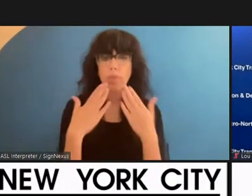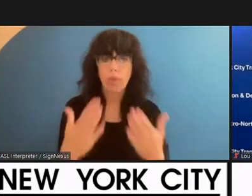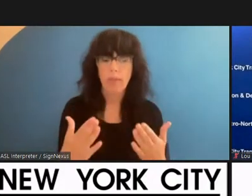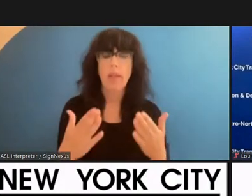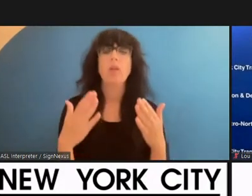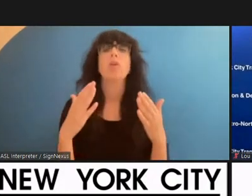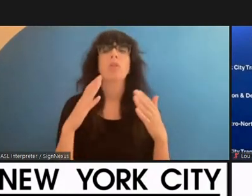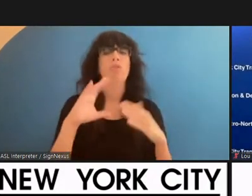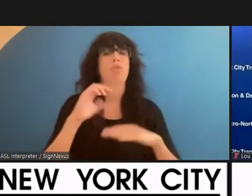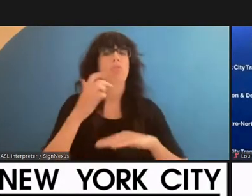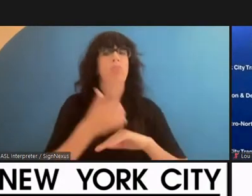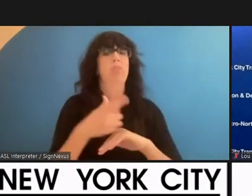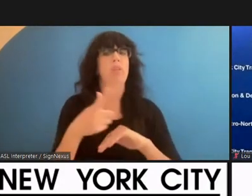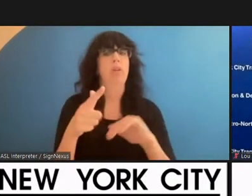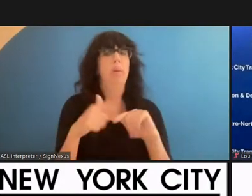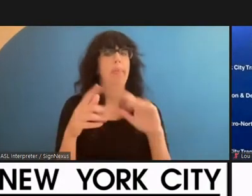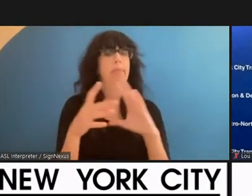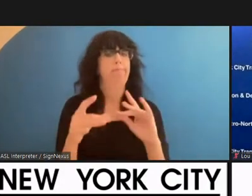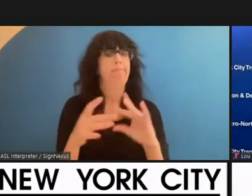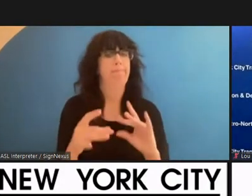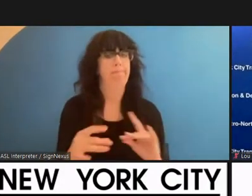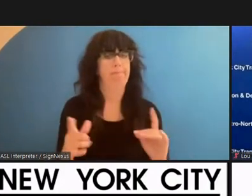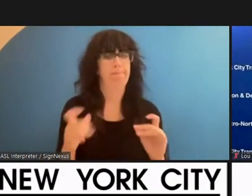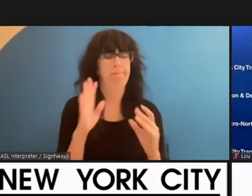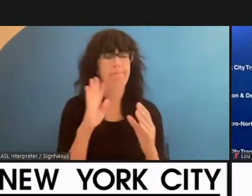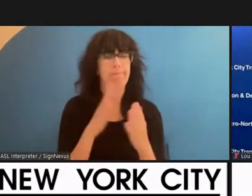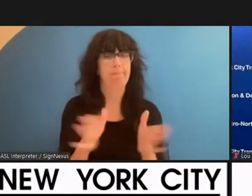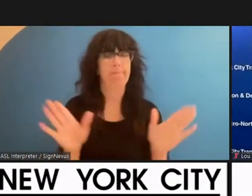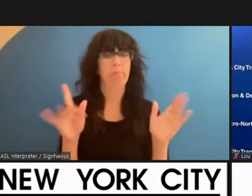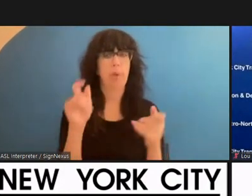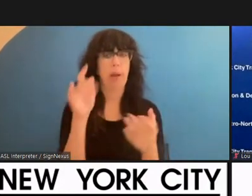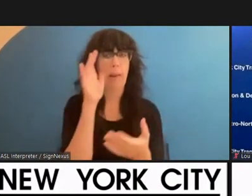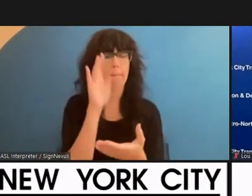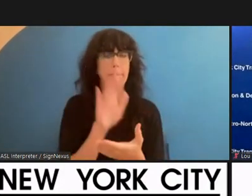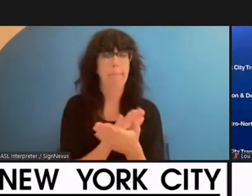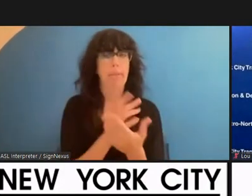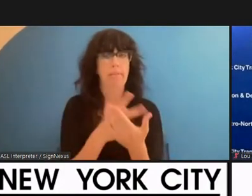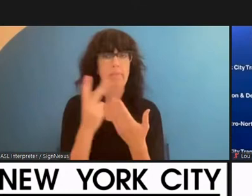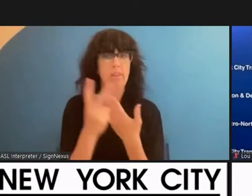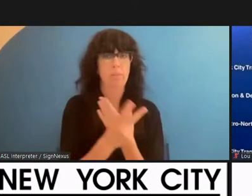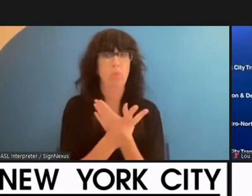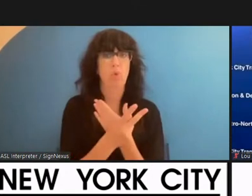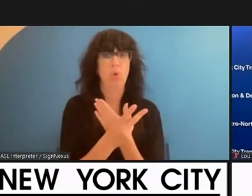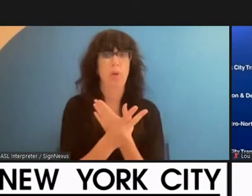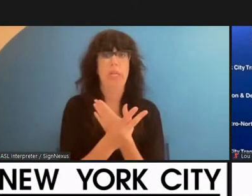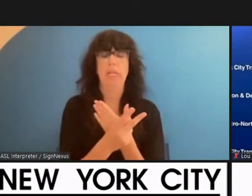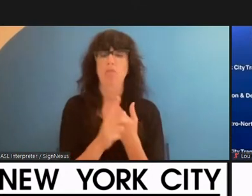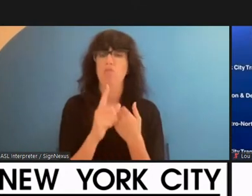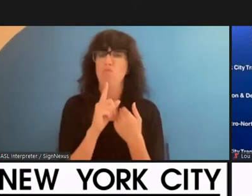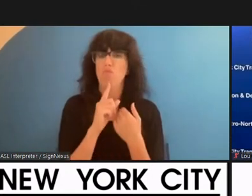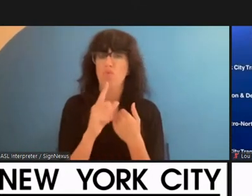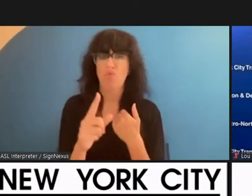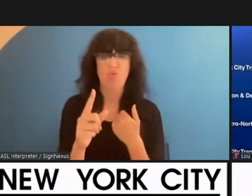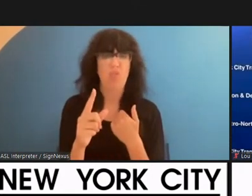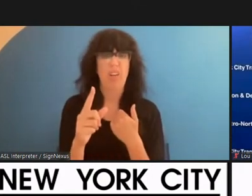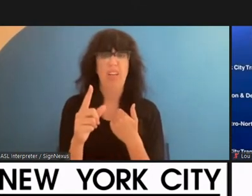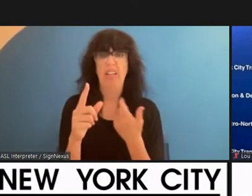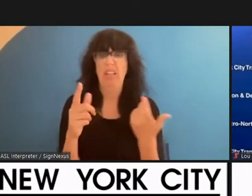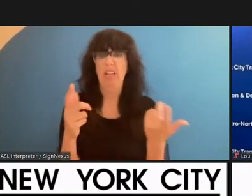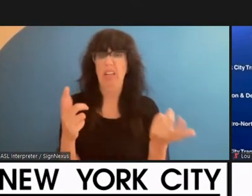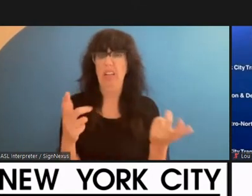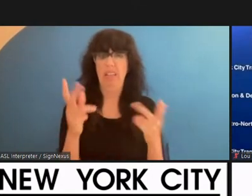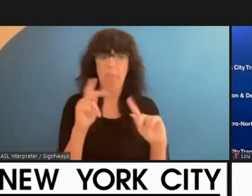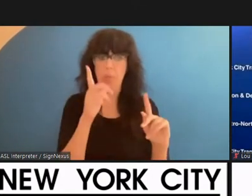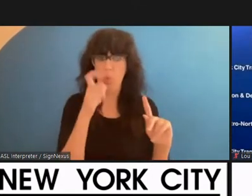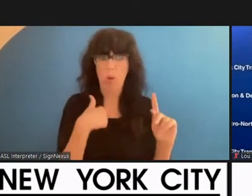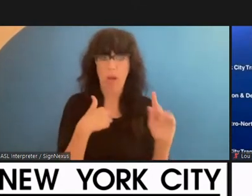period um but i do believe that this uh program is being jammed down the throats of the people that i represent and all new